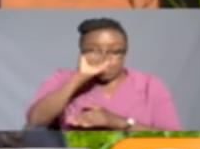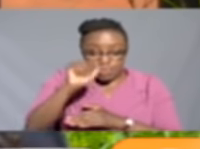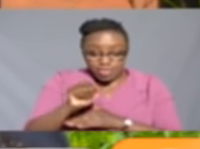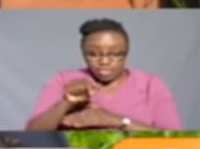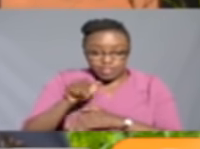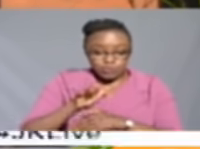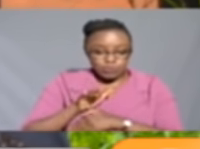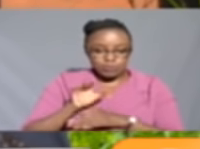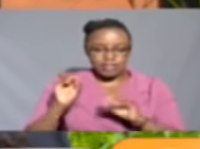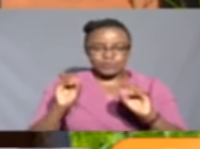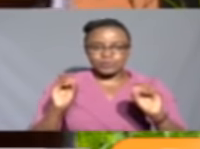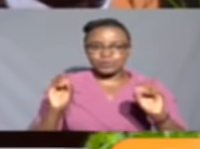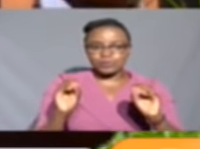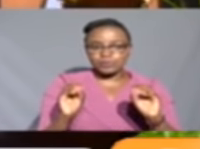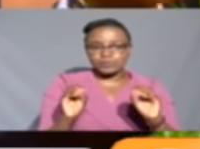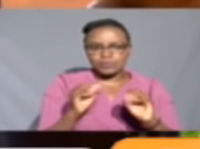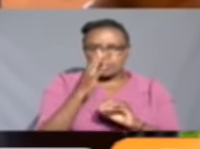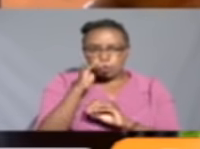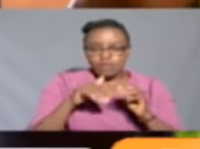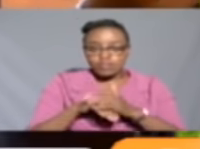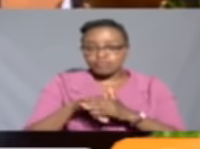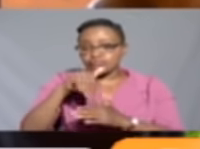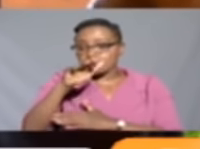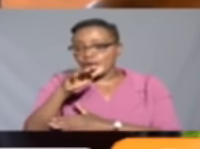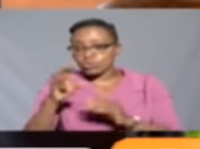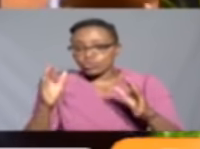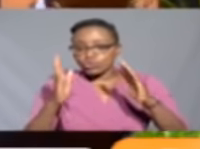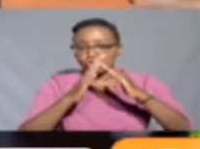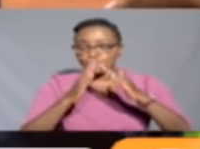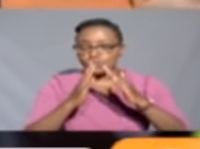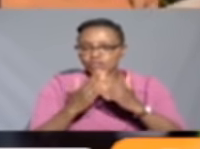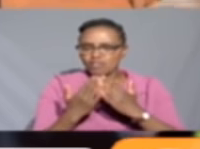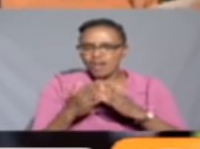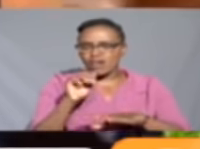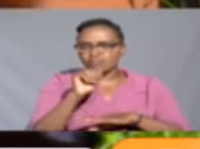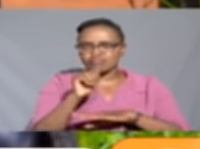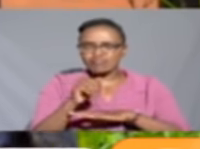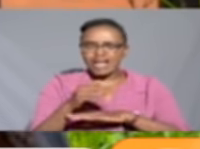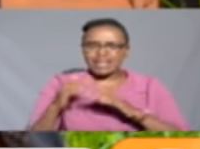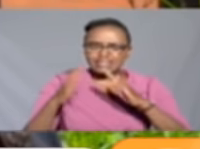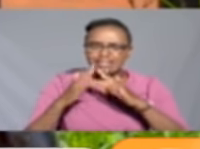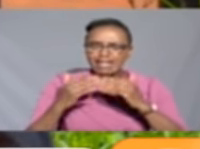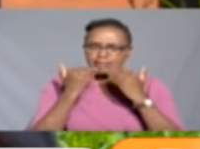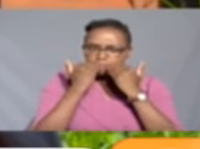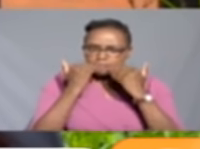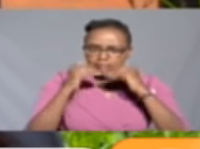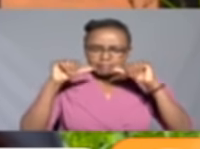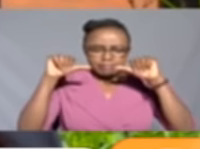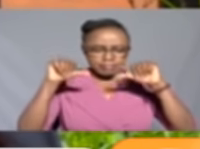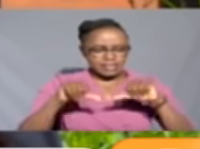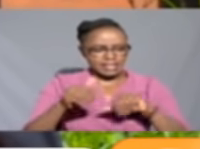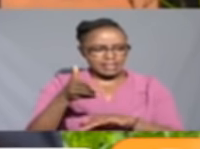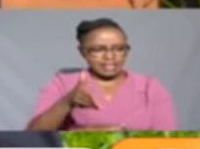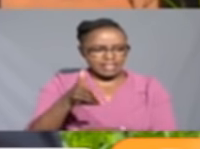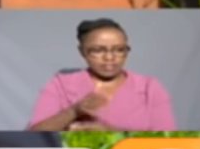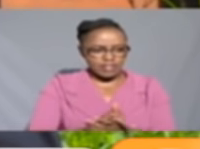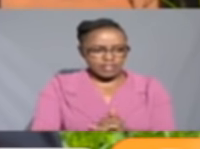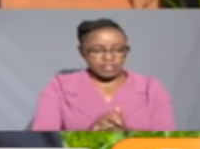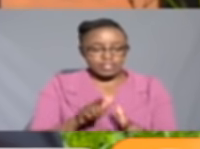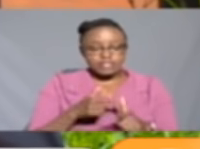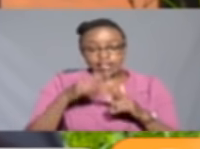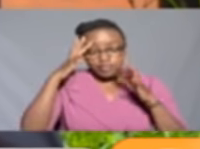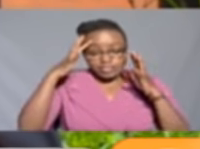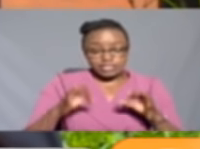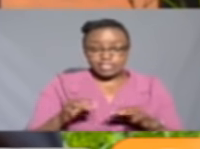this woman so that she could go to the toilet. Mm. A pit latrine smelling inside there. Mm. She released